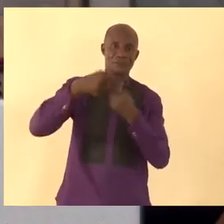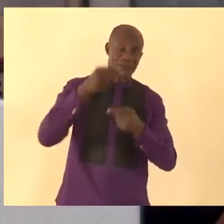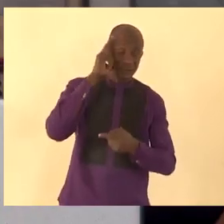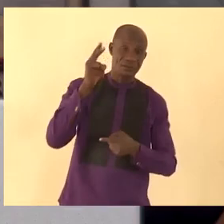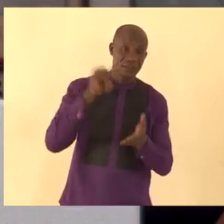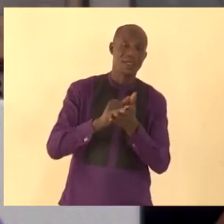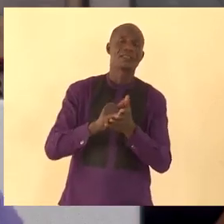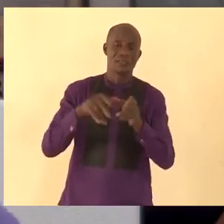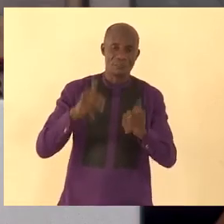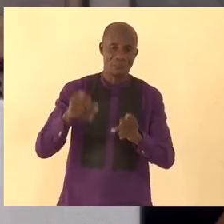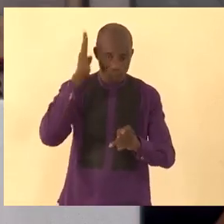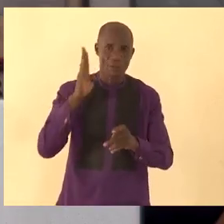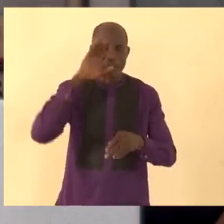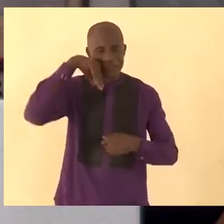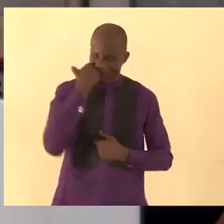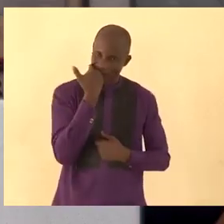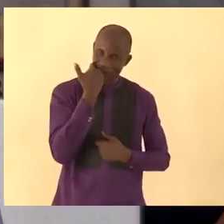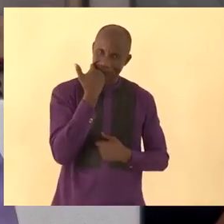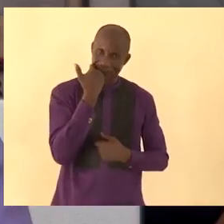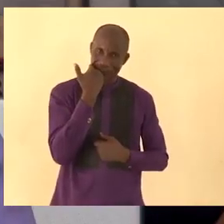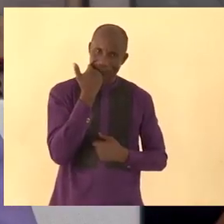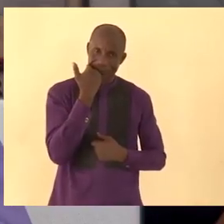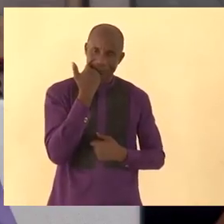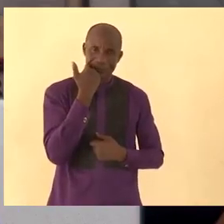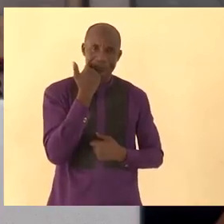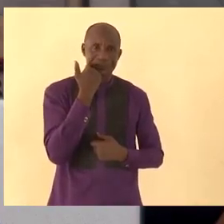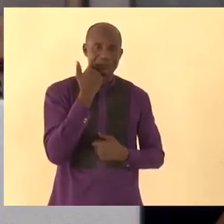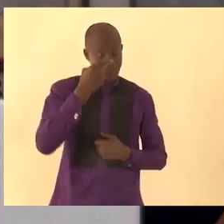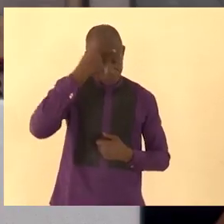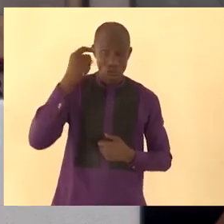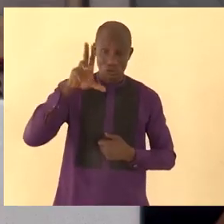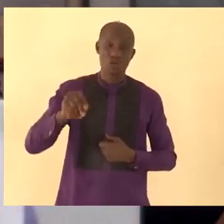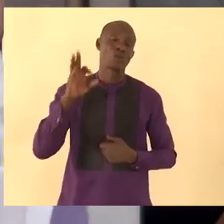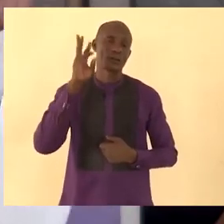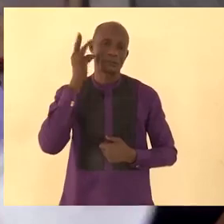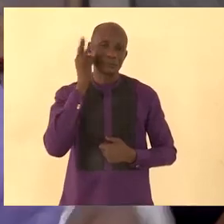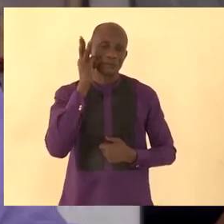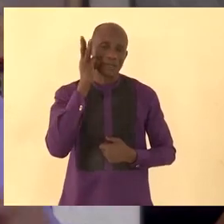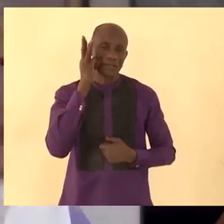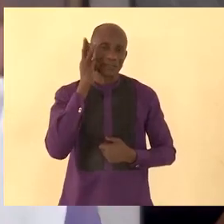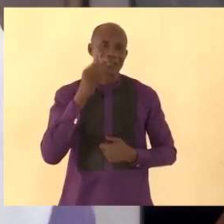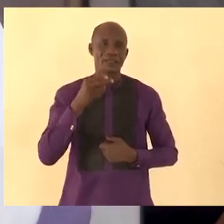that people were going to be embarrassed, the young couple were going to be embarrassed because they had no wine, wine had run out,